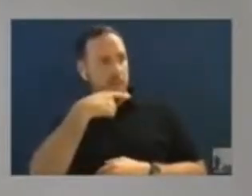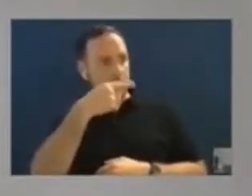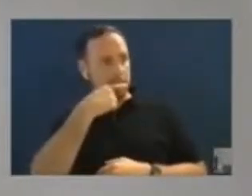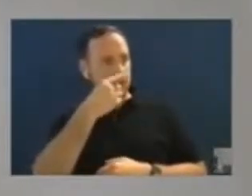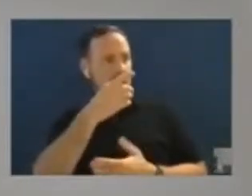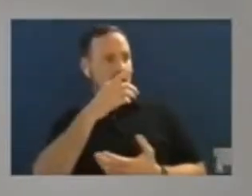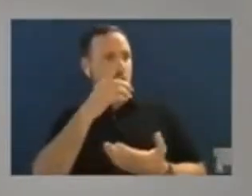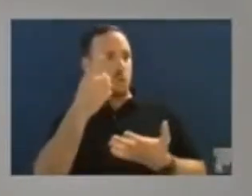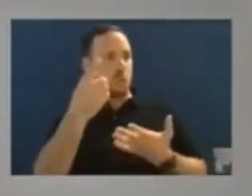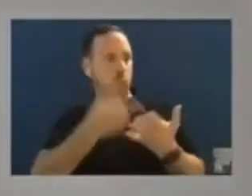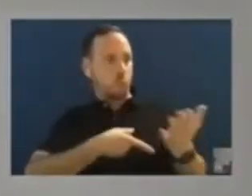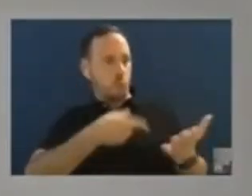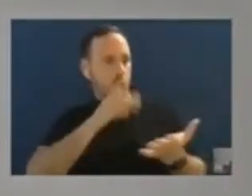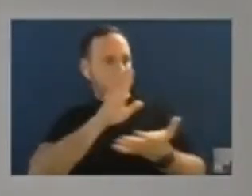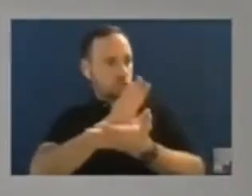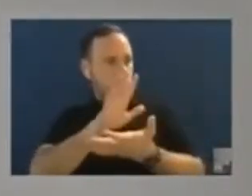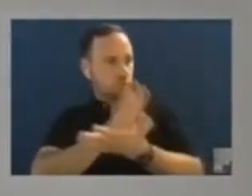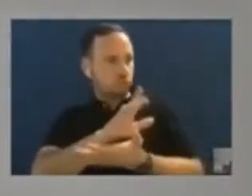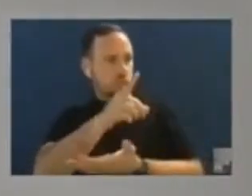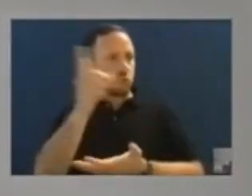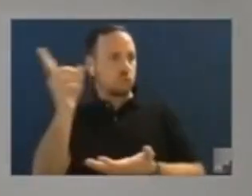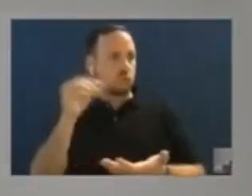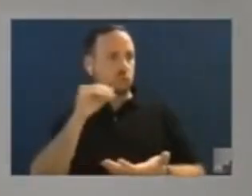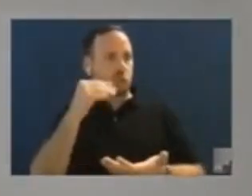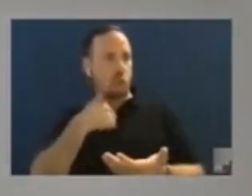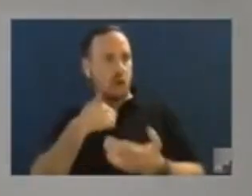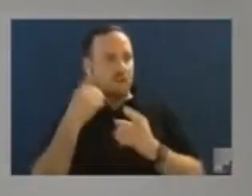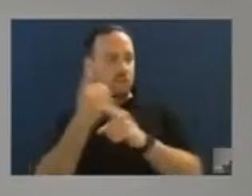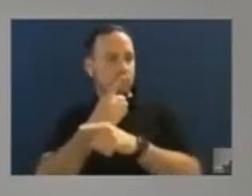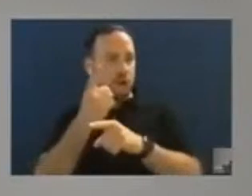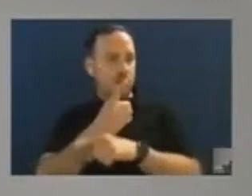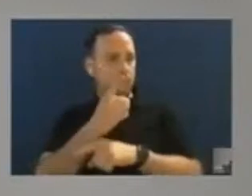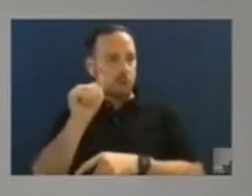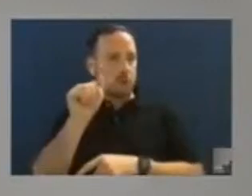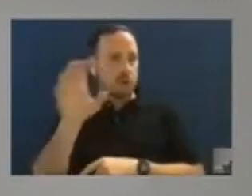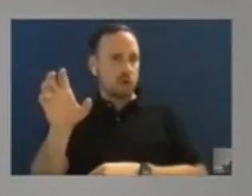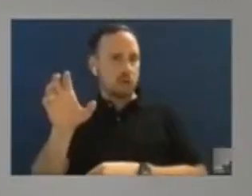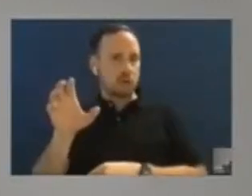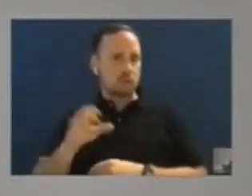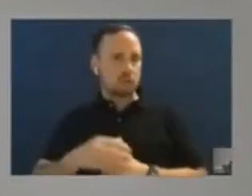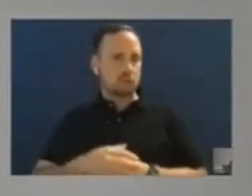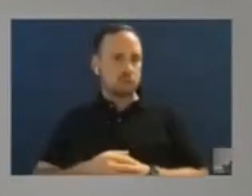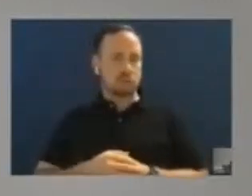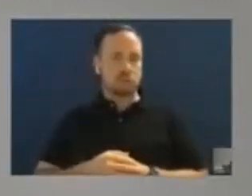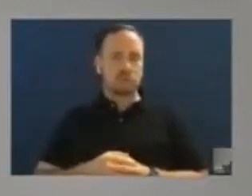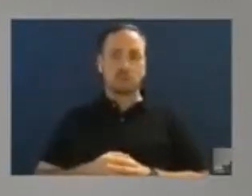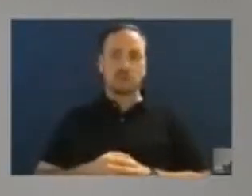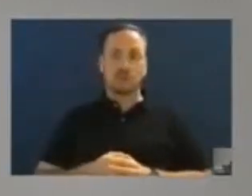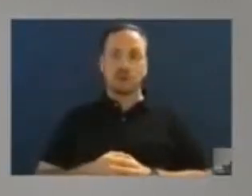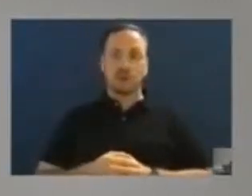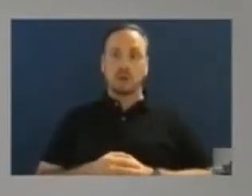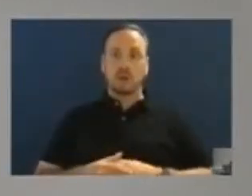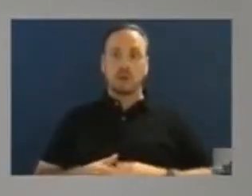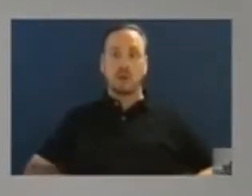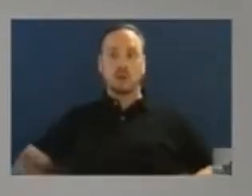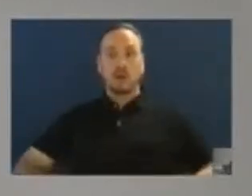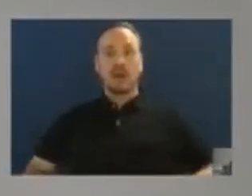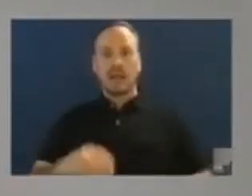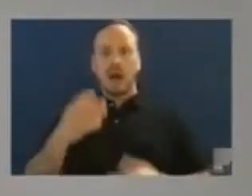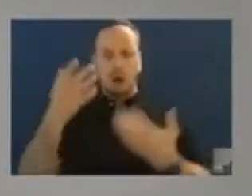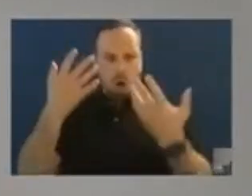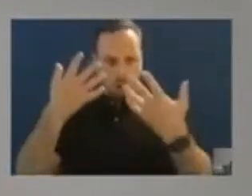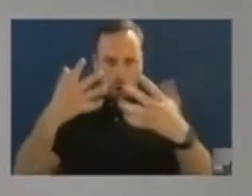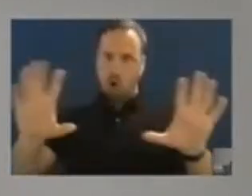any parent's decision about sending their child to school. Yeah, thank you, Gabe. Those schools are already, it's already transparent. That list